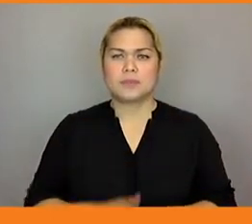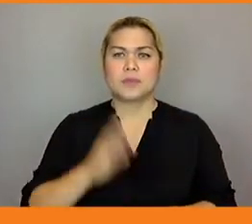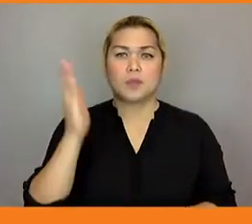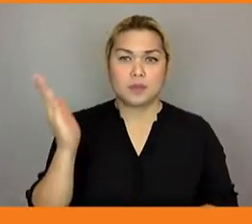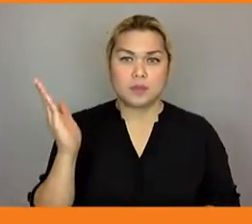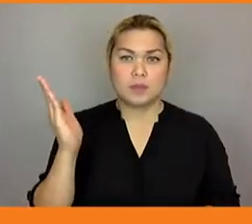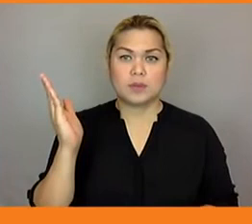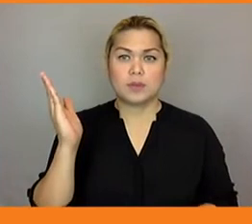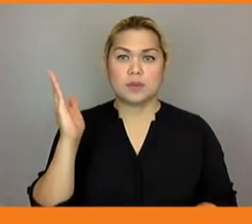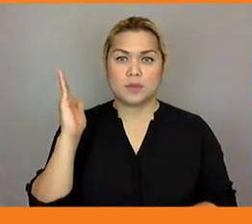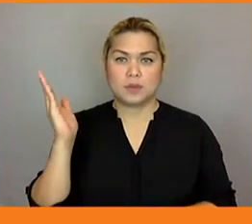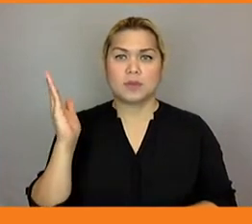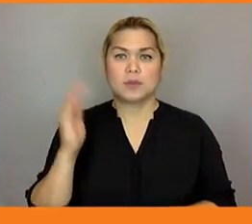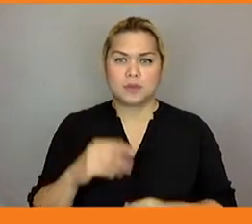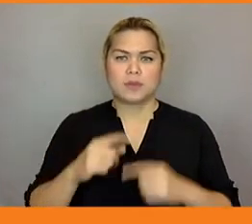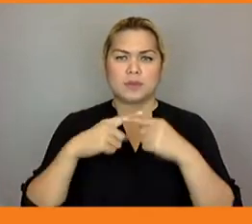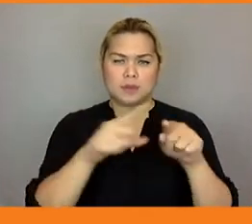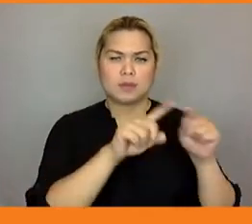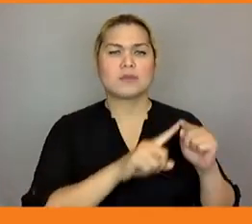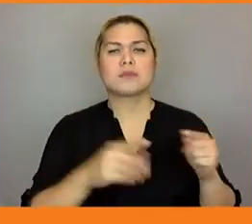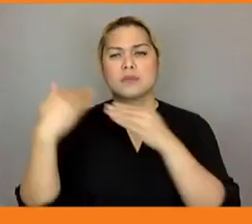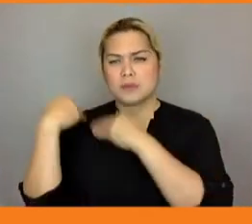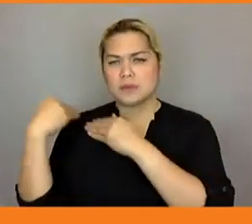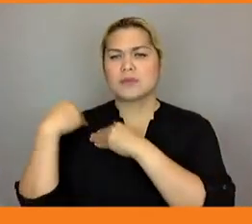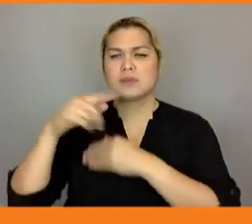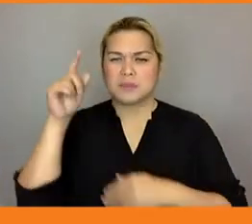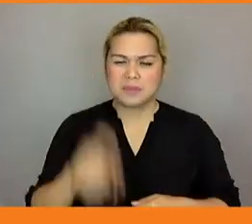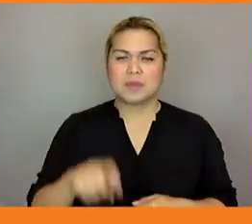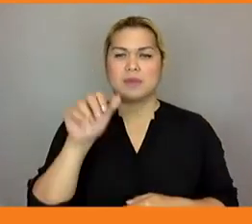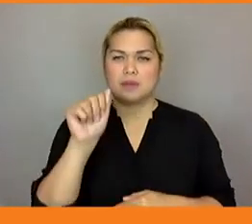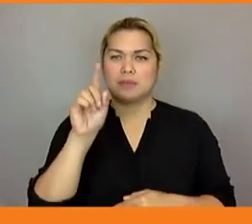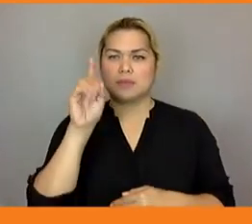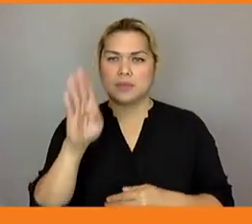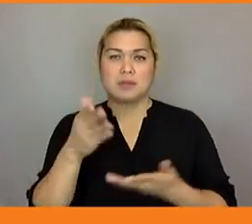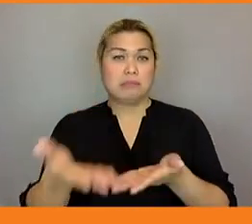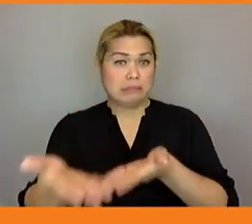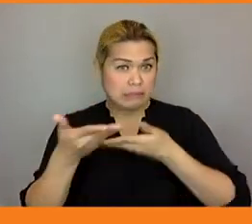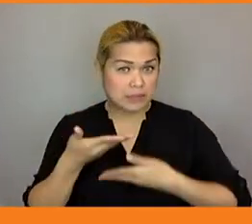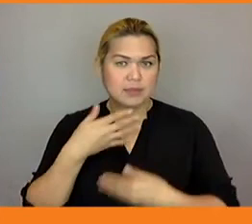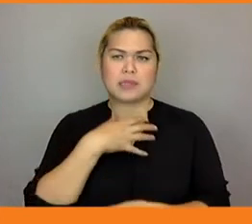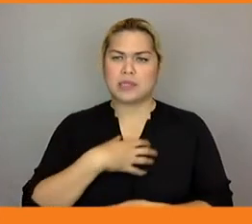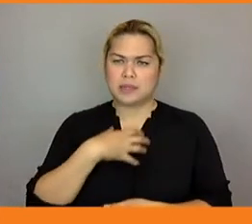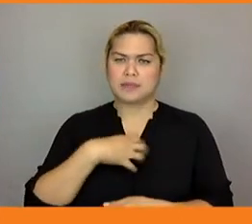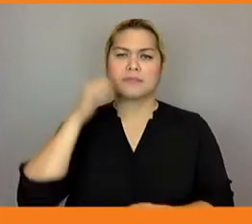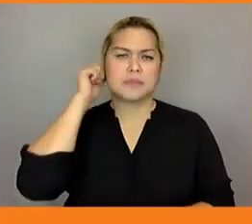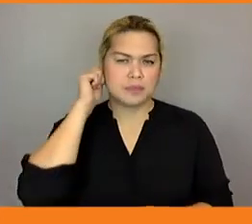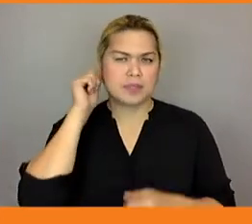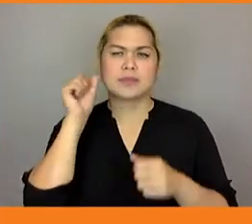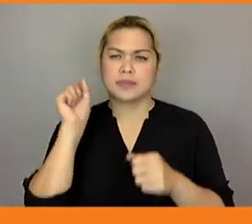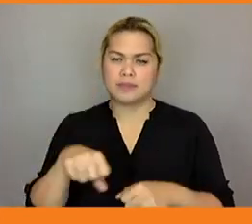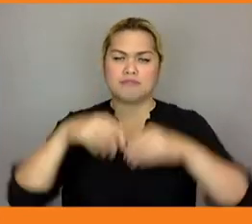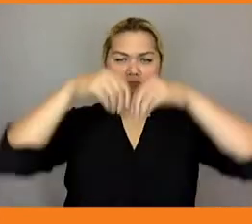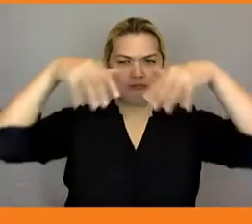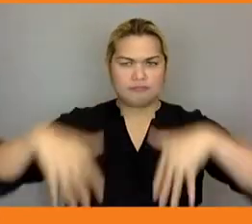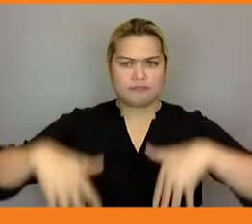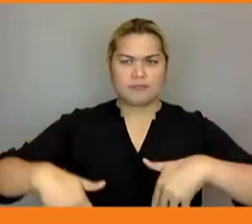mechanism and the grievance and redress mechanism. These are very important avenues to raise the views and clarify